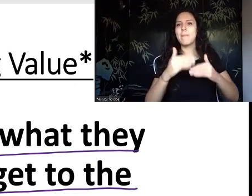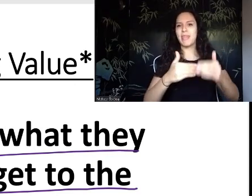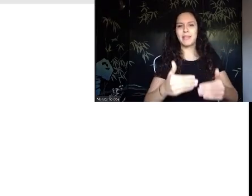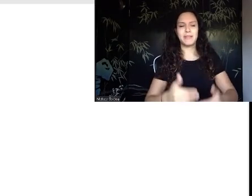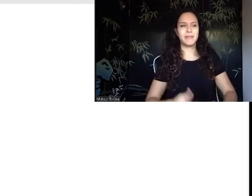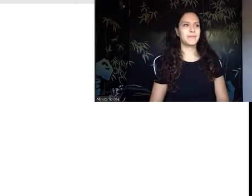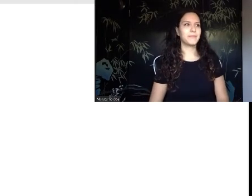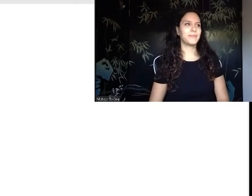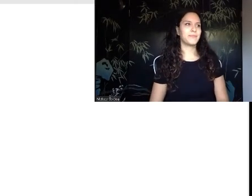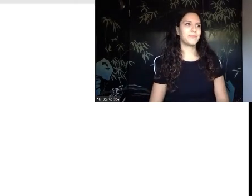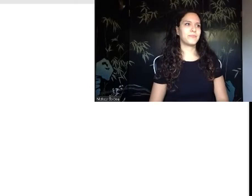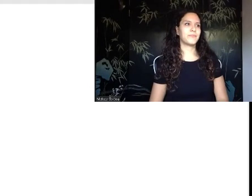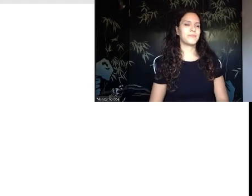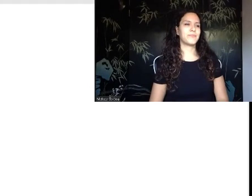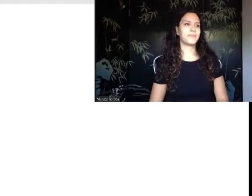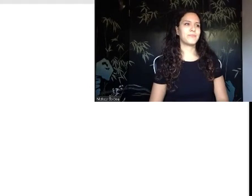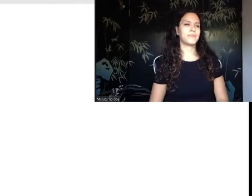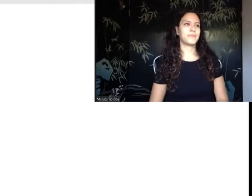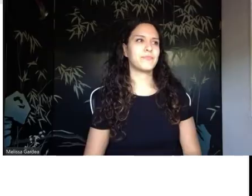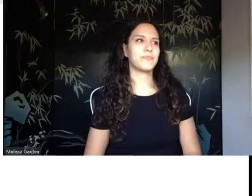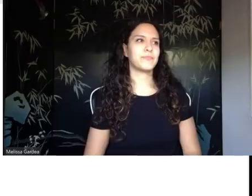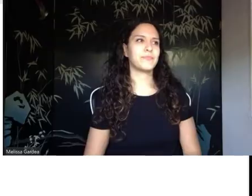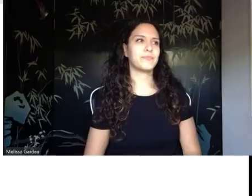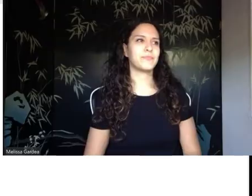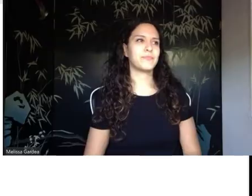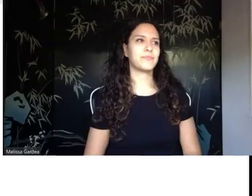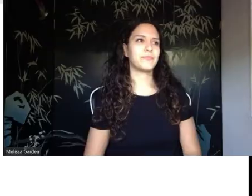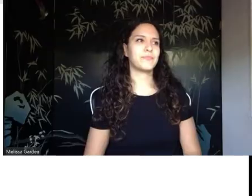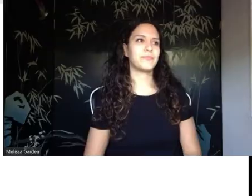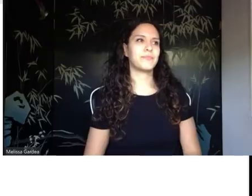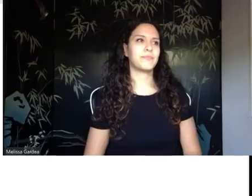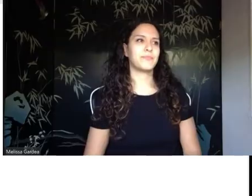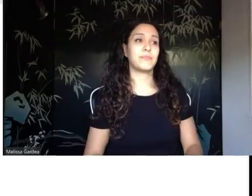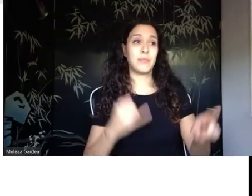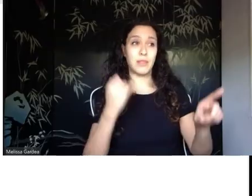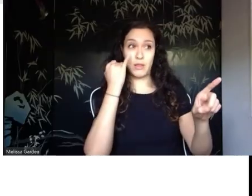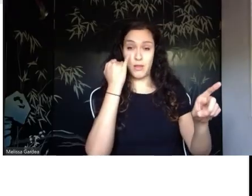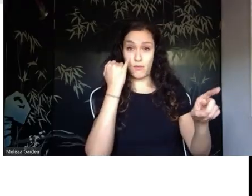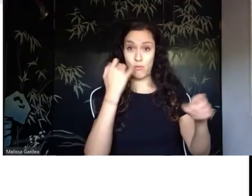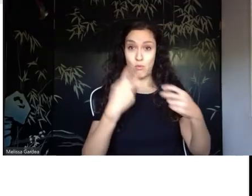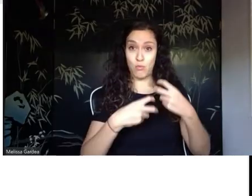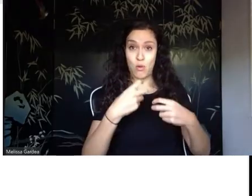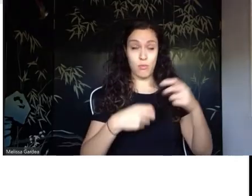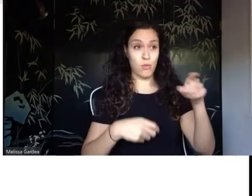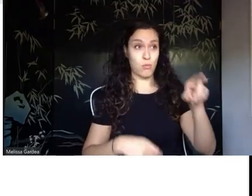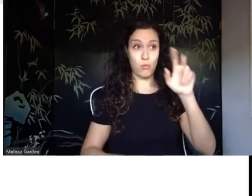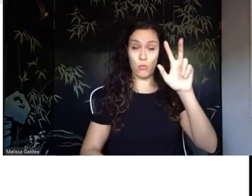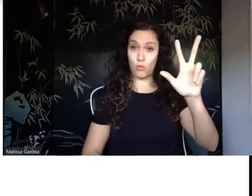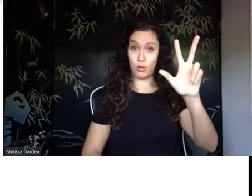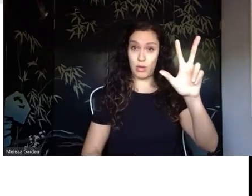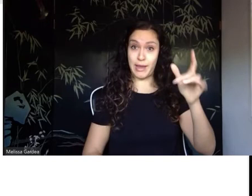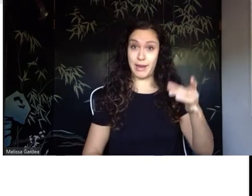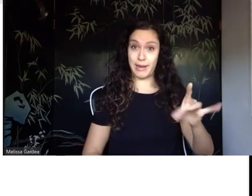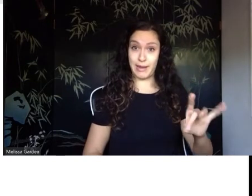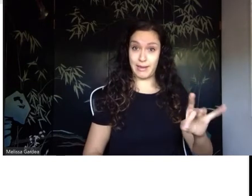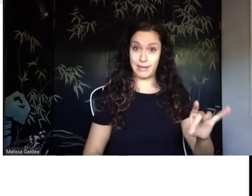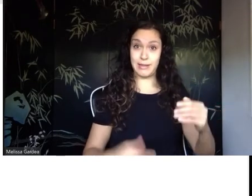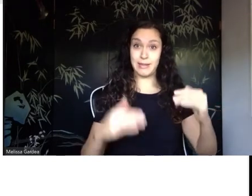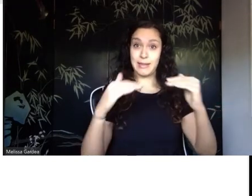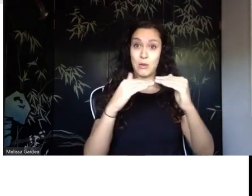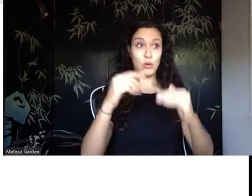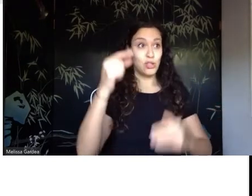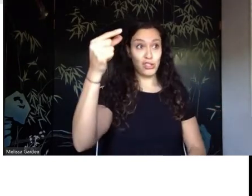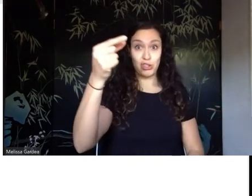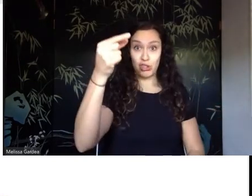attention. All right, so if I have a problem like this, 3 out